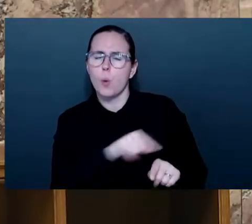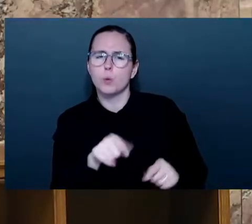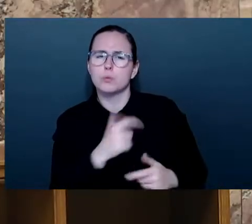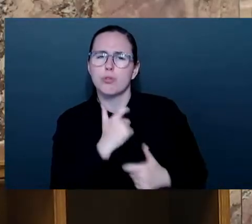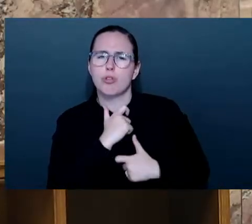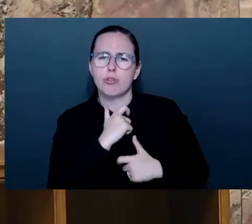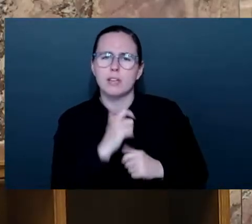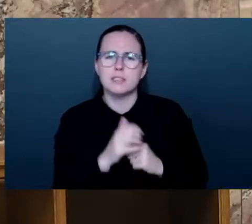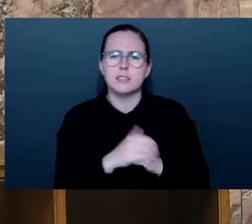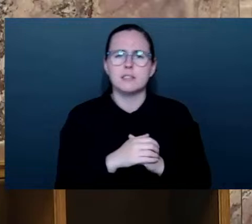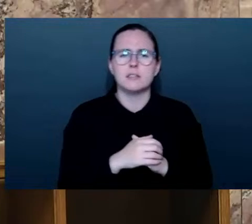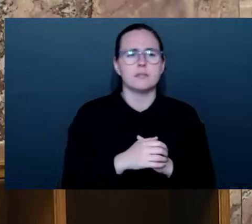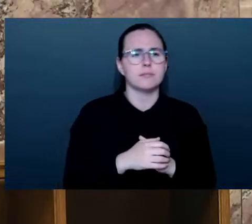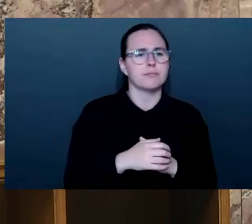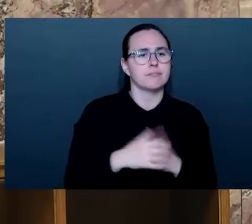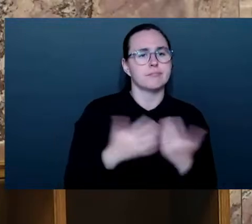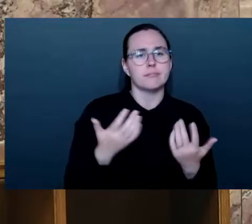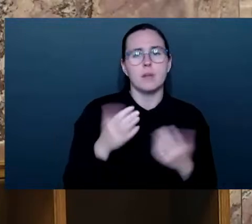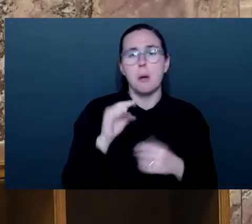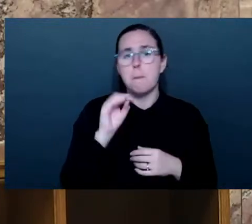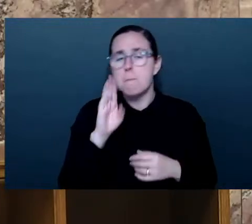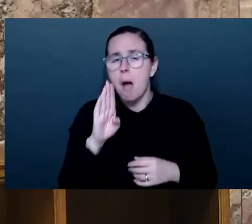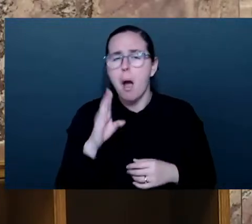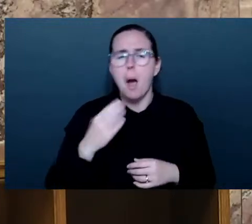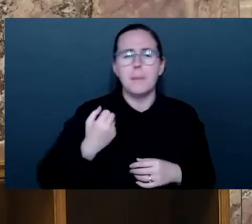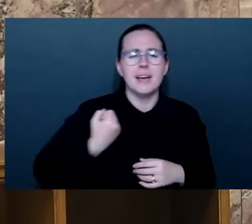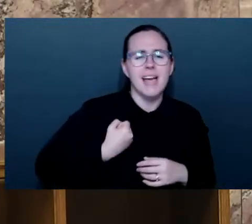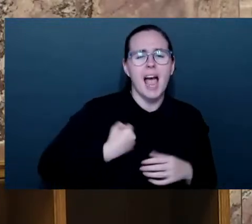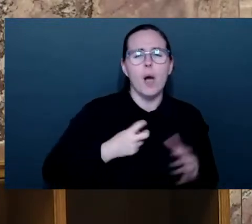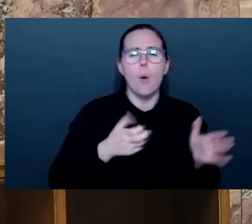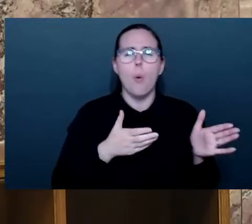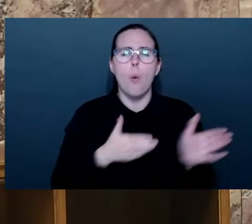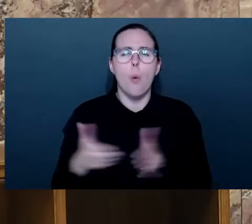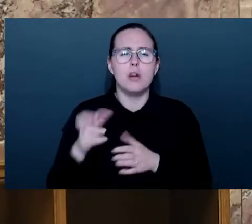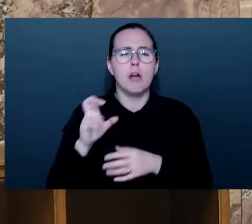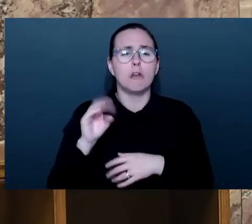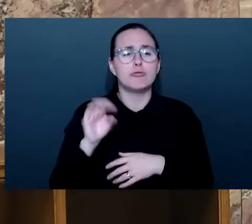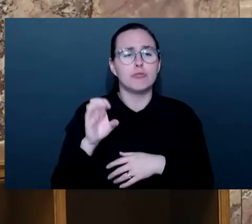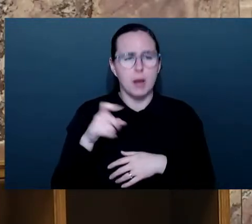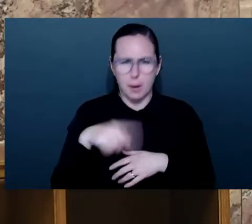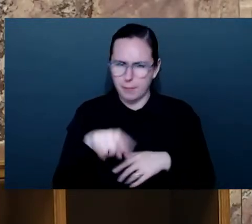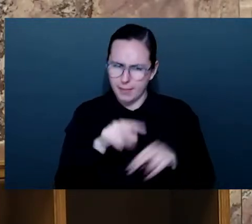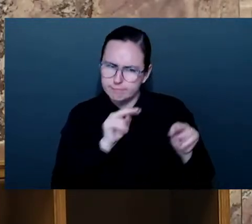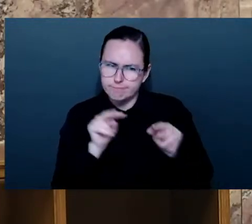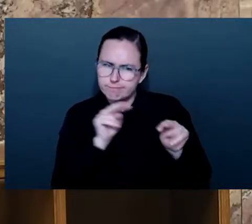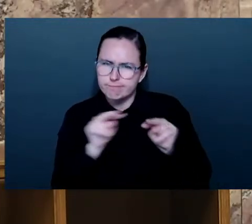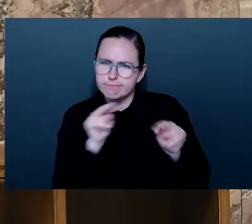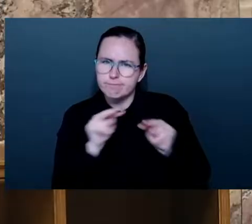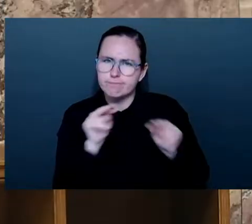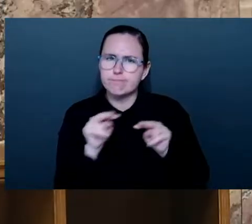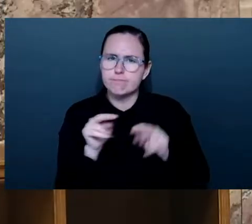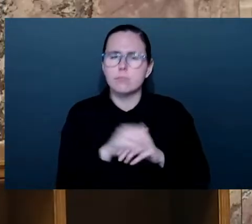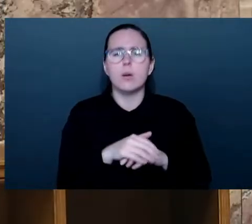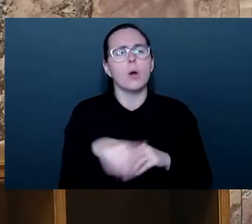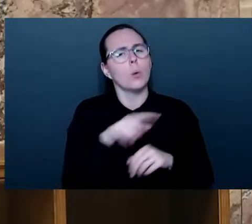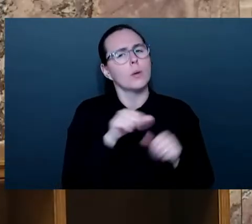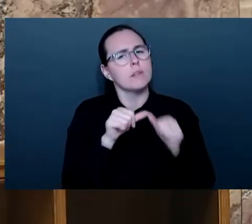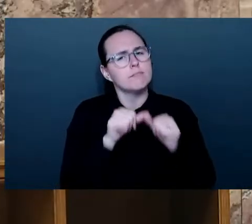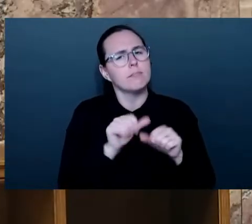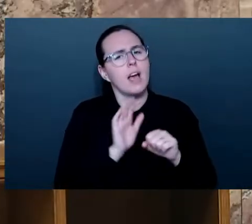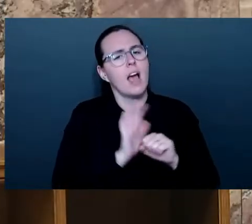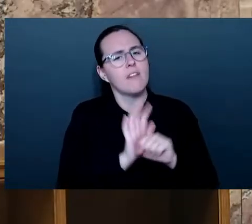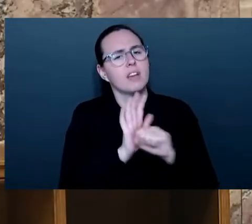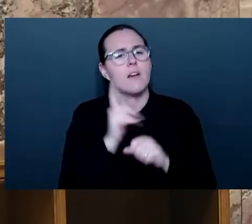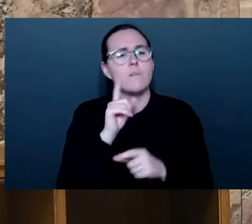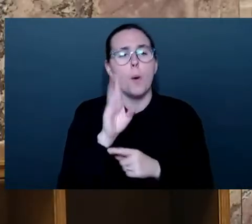work, supporting police while also advocating for the bail reform measures that we've been hearing about recently